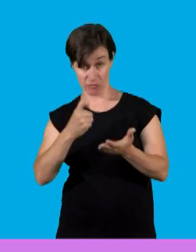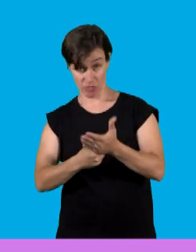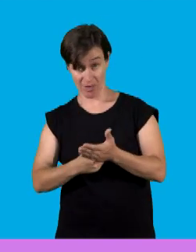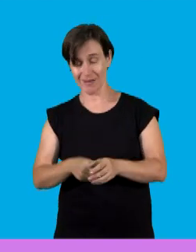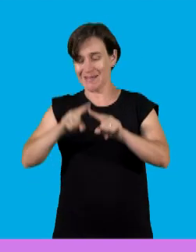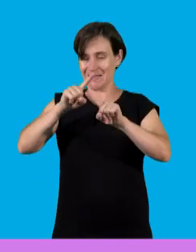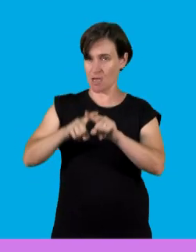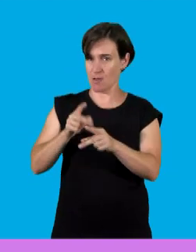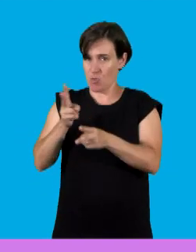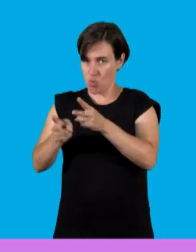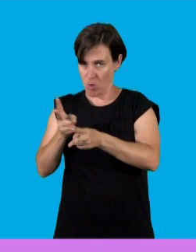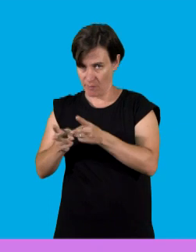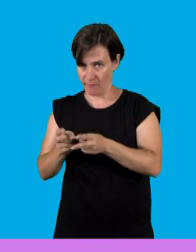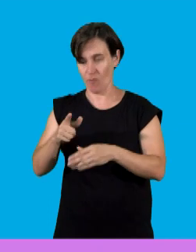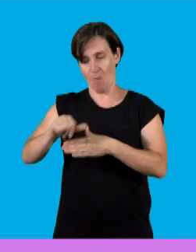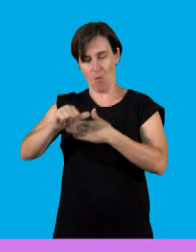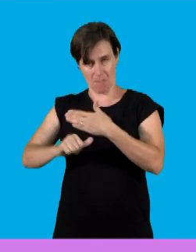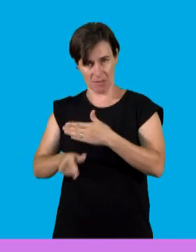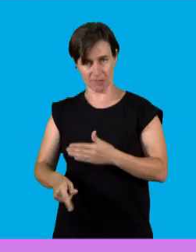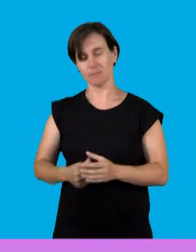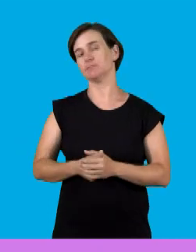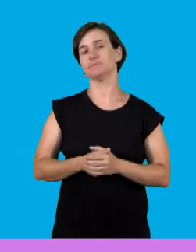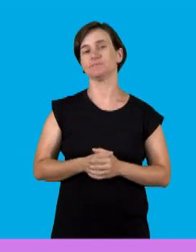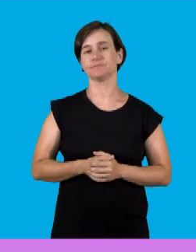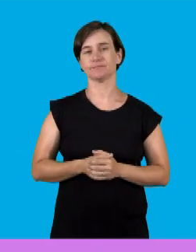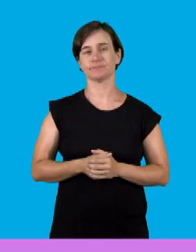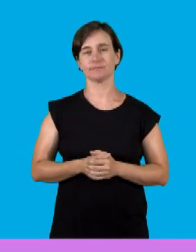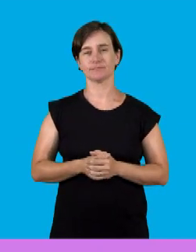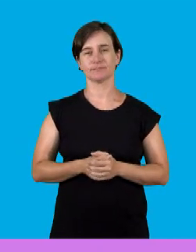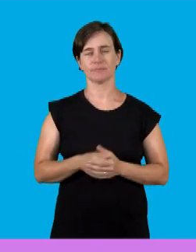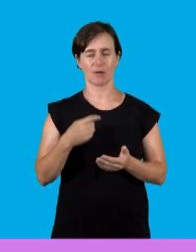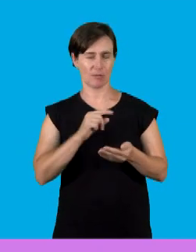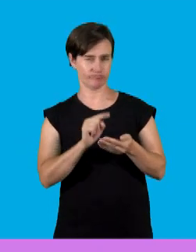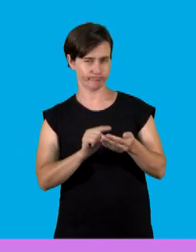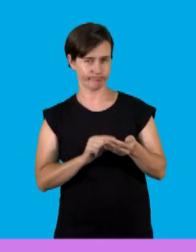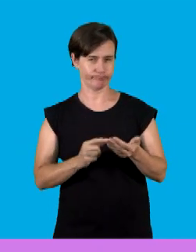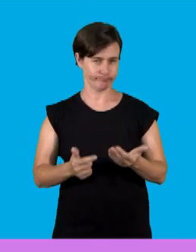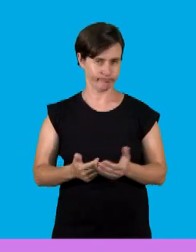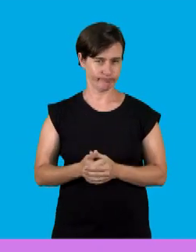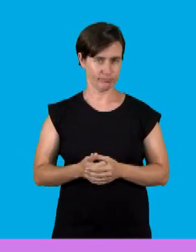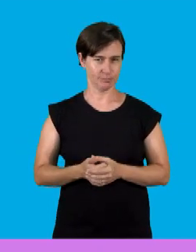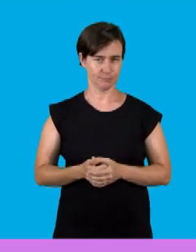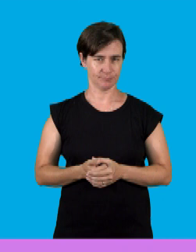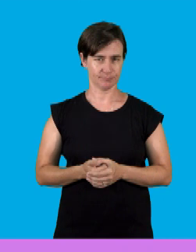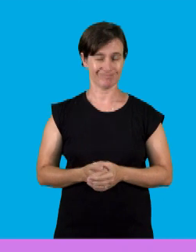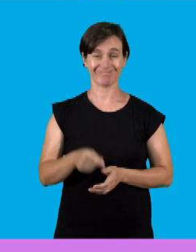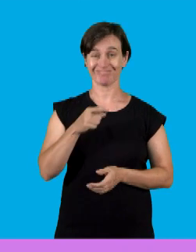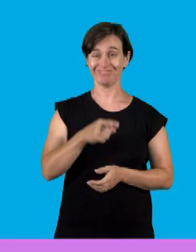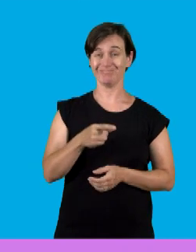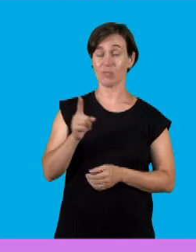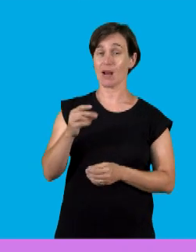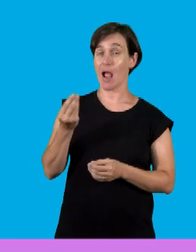1,150 multiply by your 12 months. Okay, so multiply by 12. So that means that he will